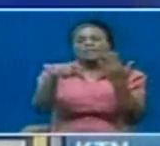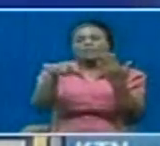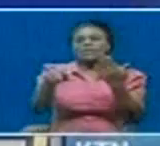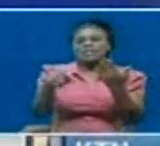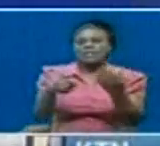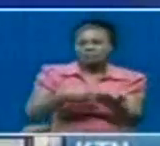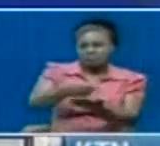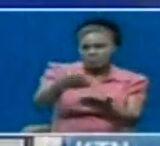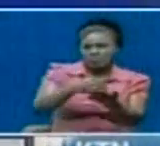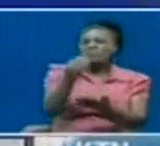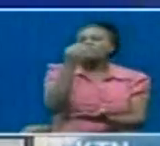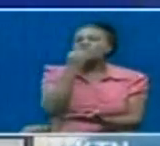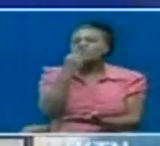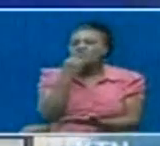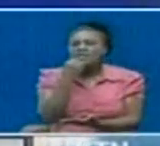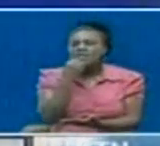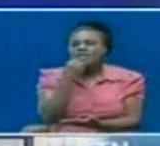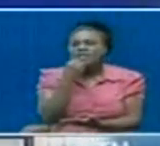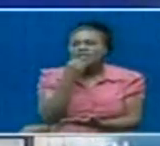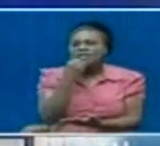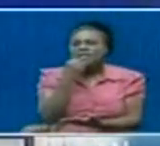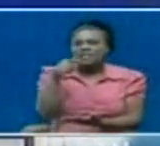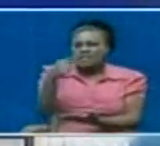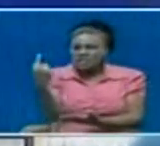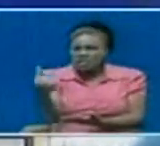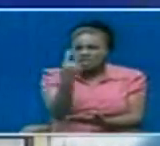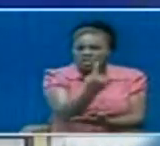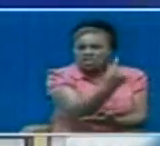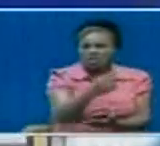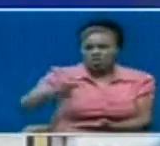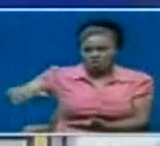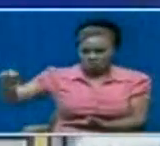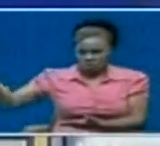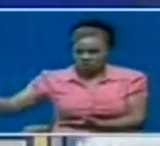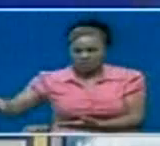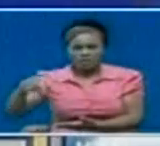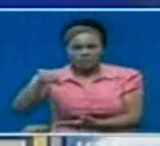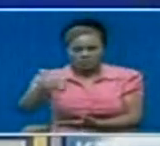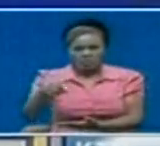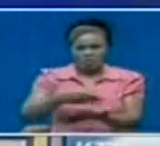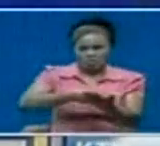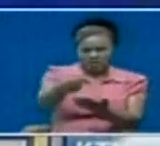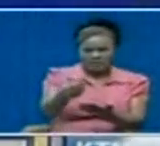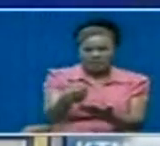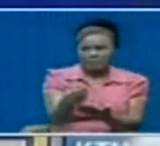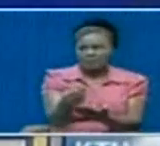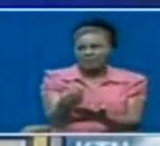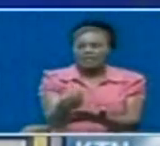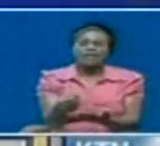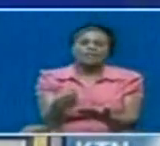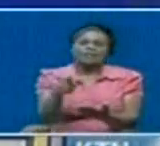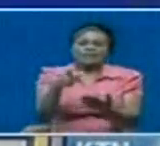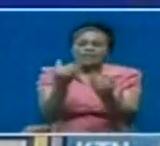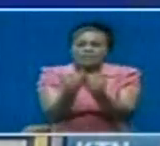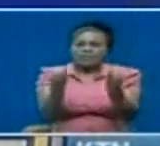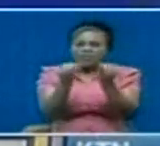to supply the food which was required to virtually each and every constituency for the necessary distribution. Okay, so what is the situation